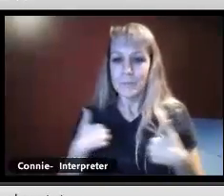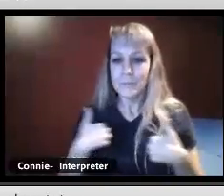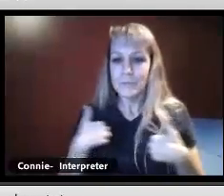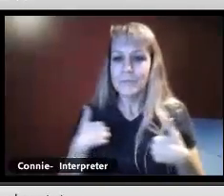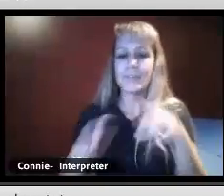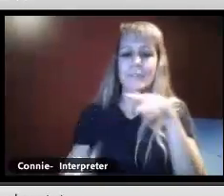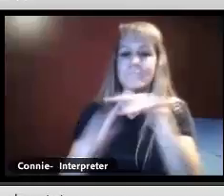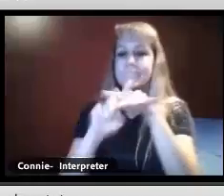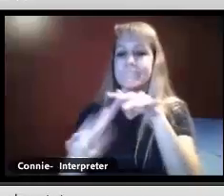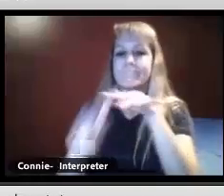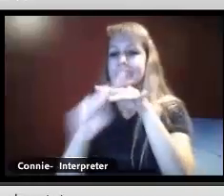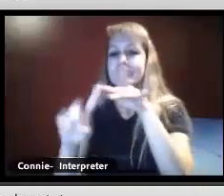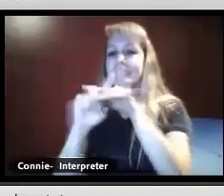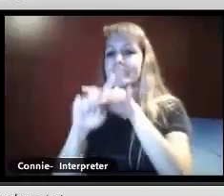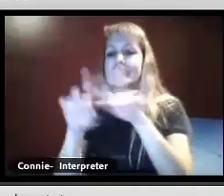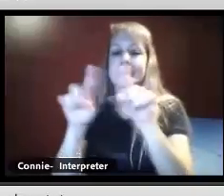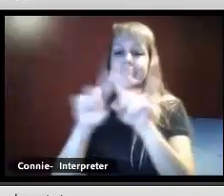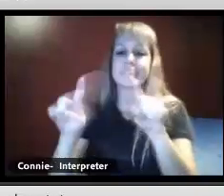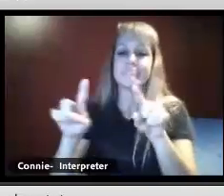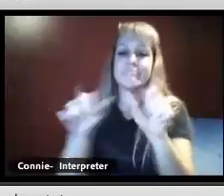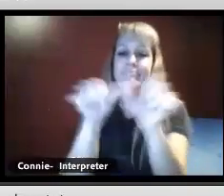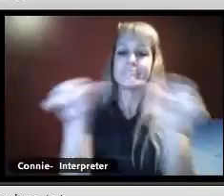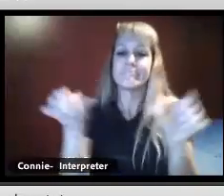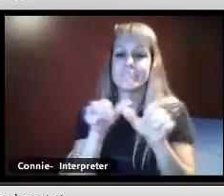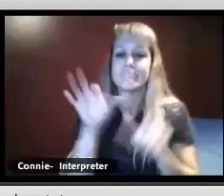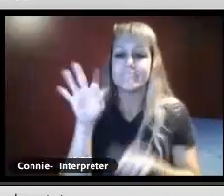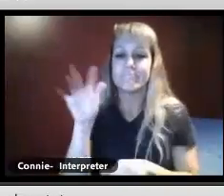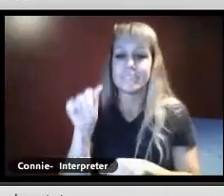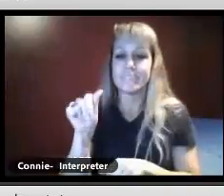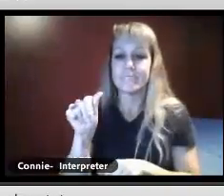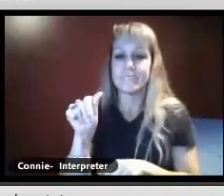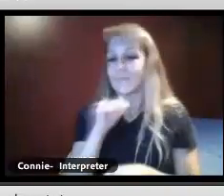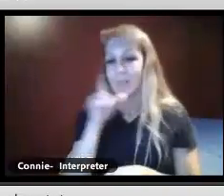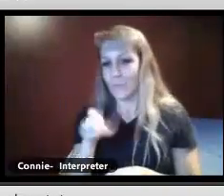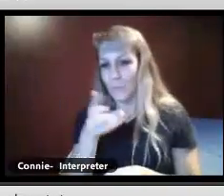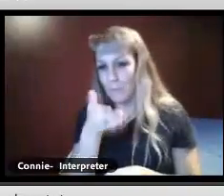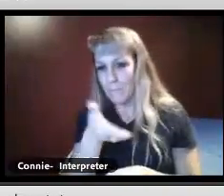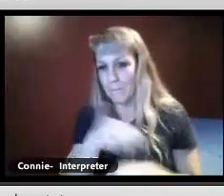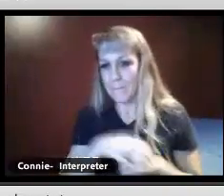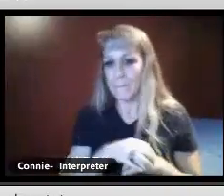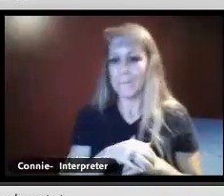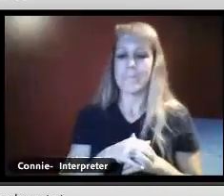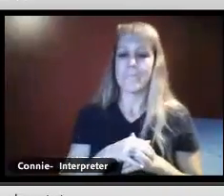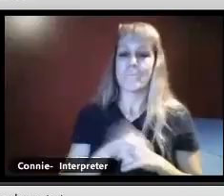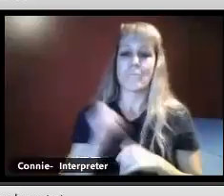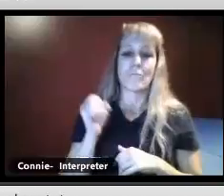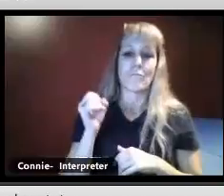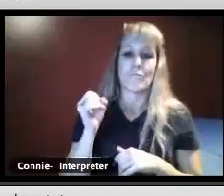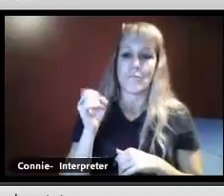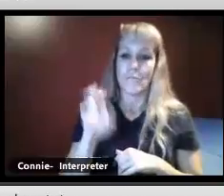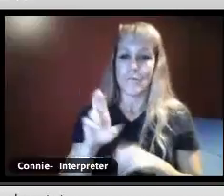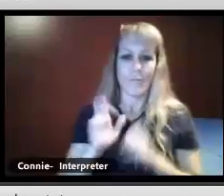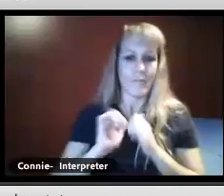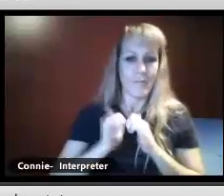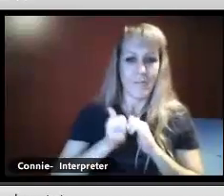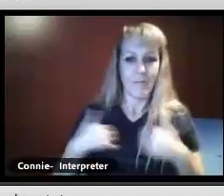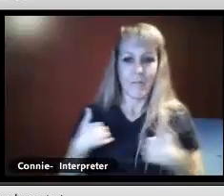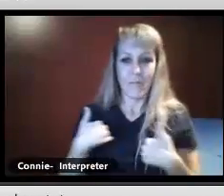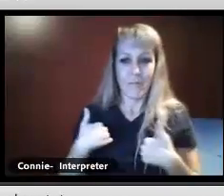in various venues in Florida that really shouldn't be there, or one wonders how they got there.